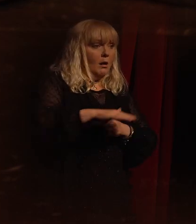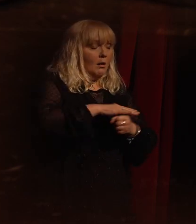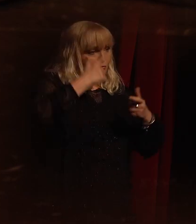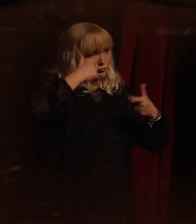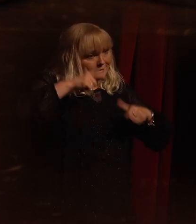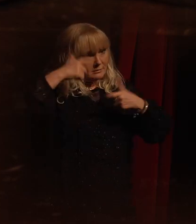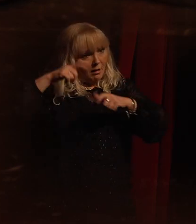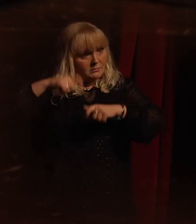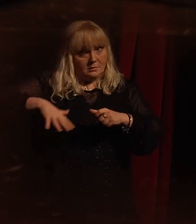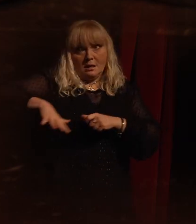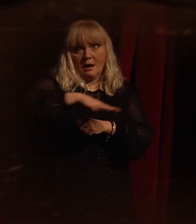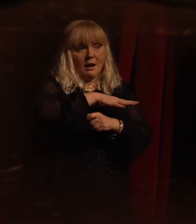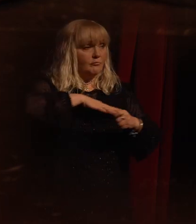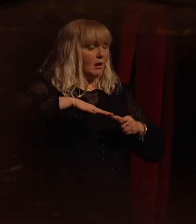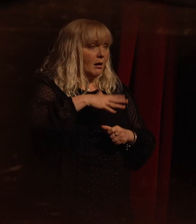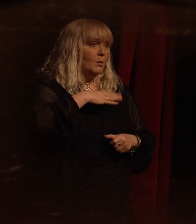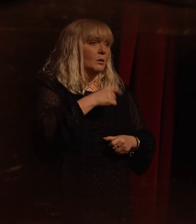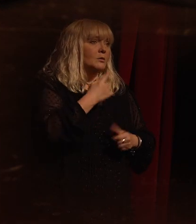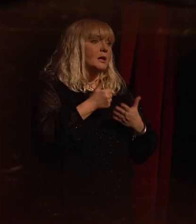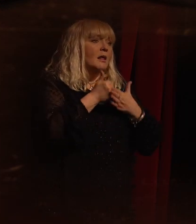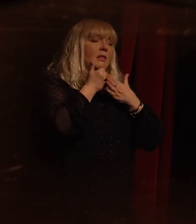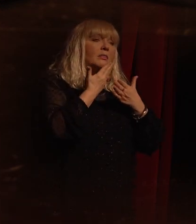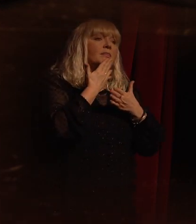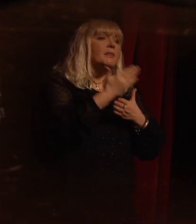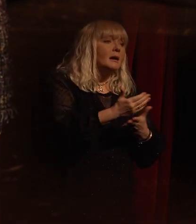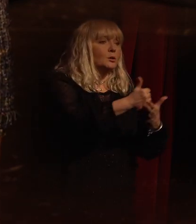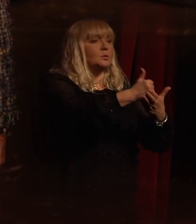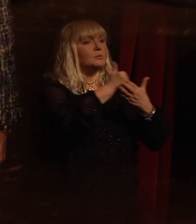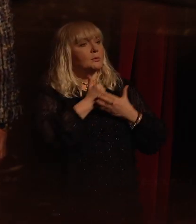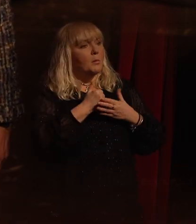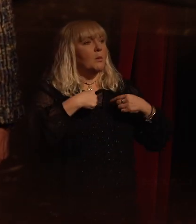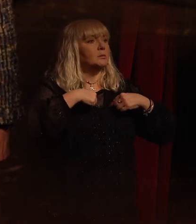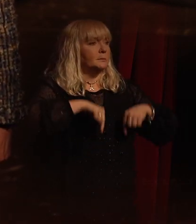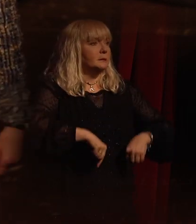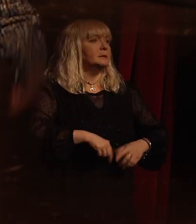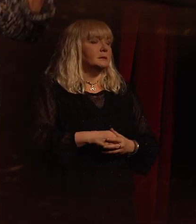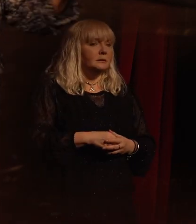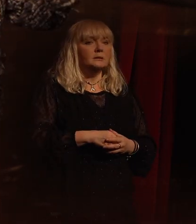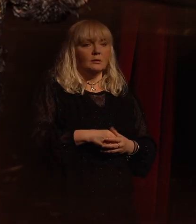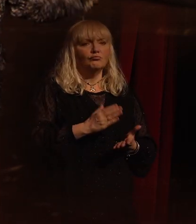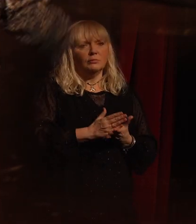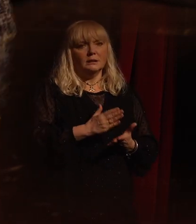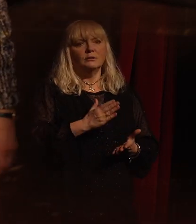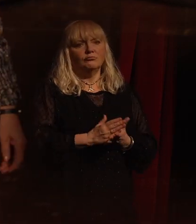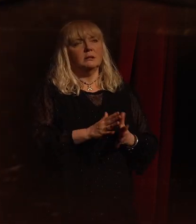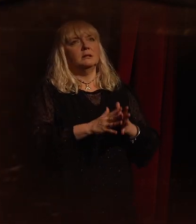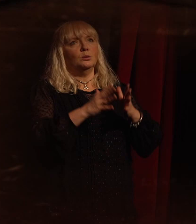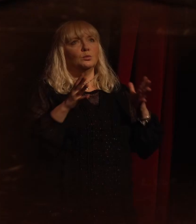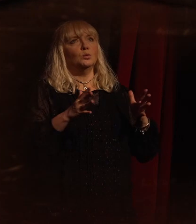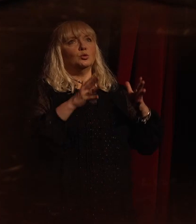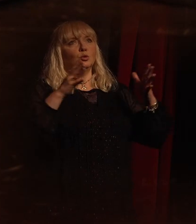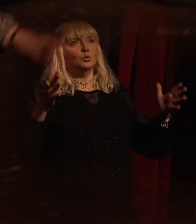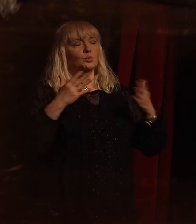years, these very difficult years. Your resident support was much appreciated. A huge, huge thank you to